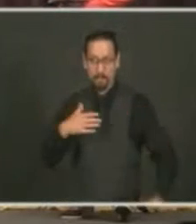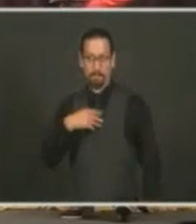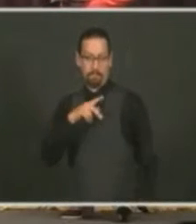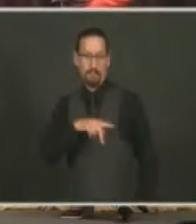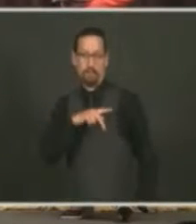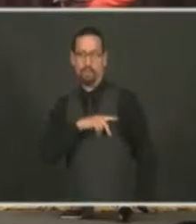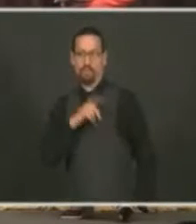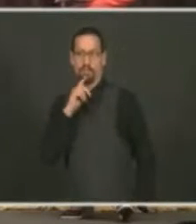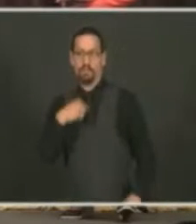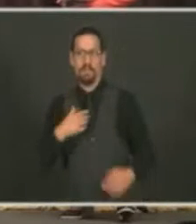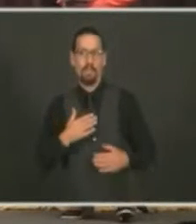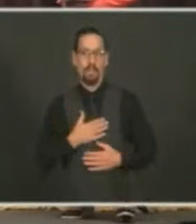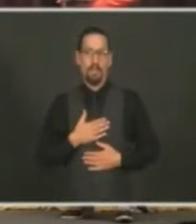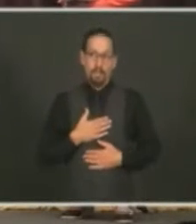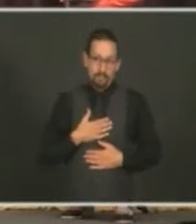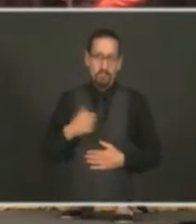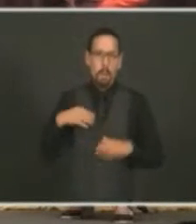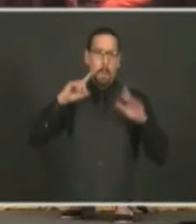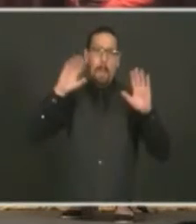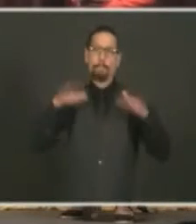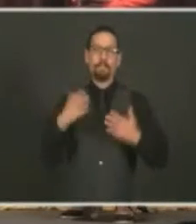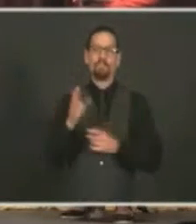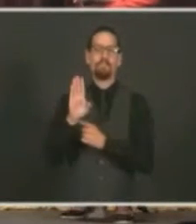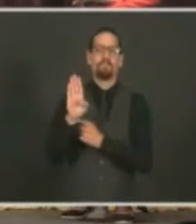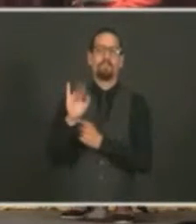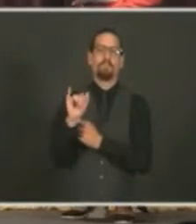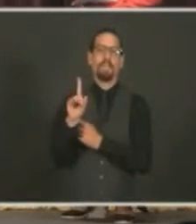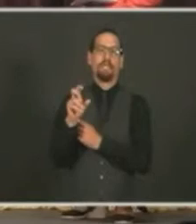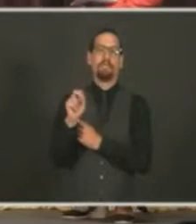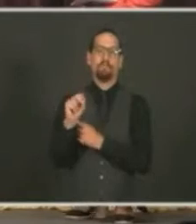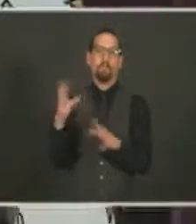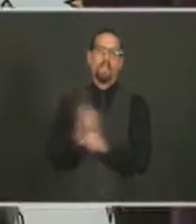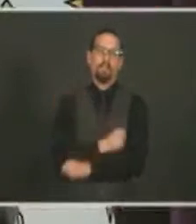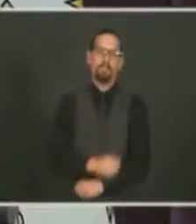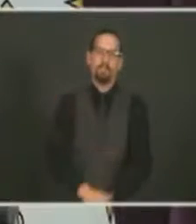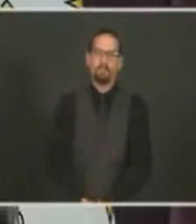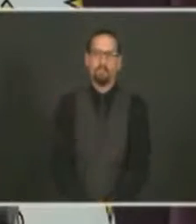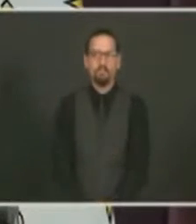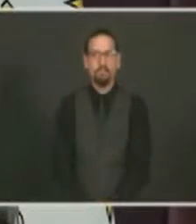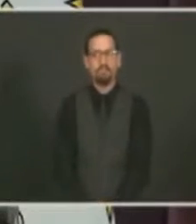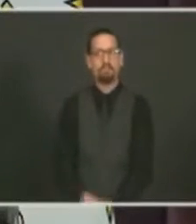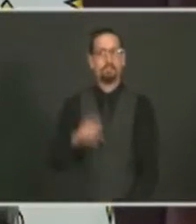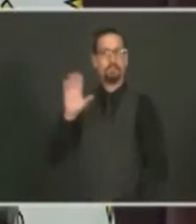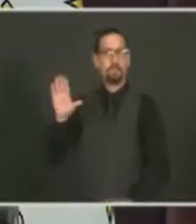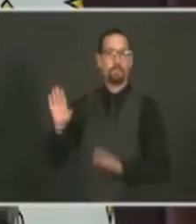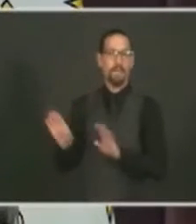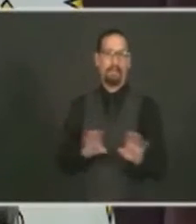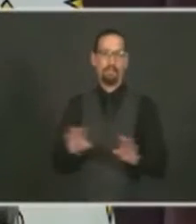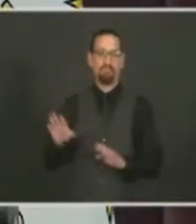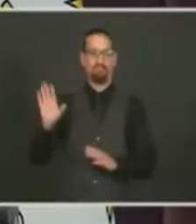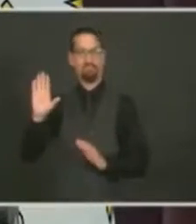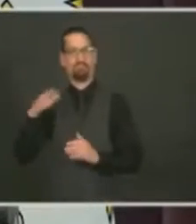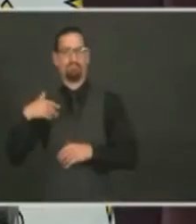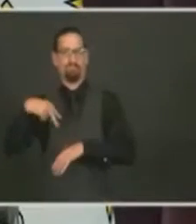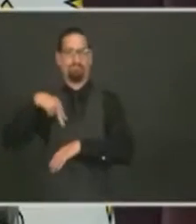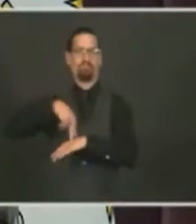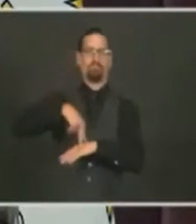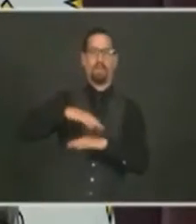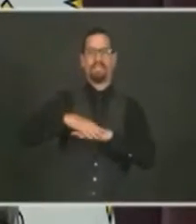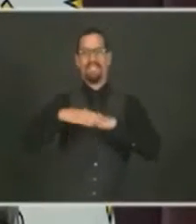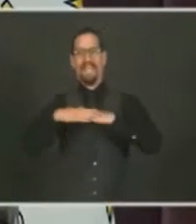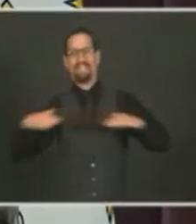one on the stage that was presidential. As we talked about before, I'm embarrassed to have a president